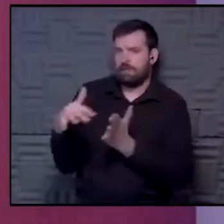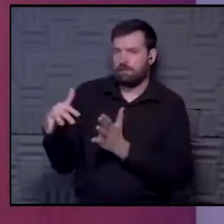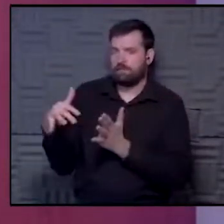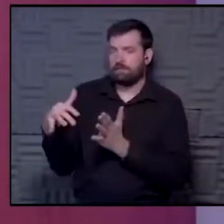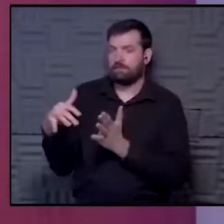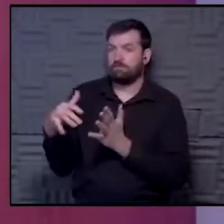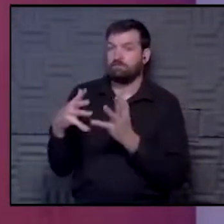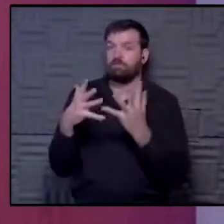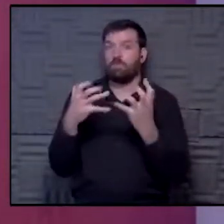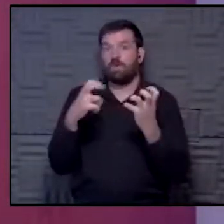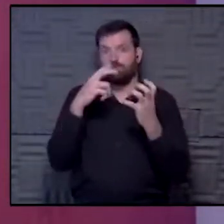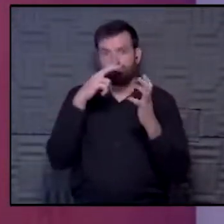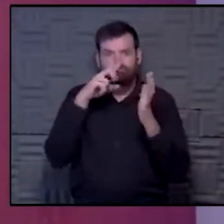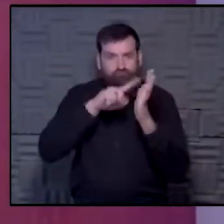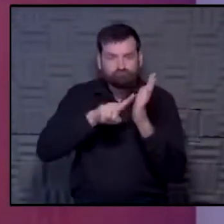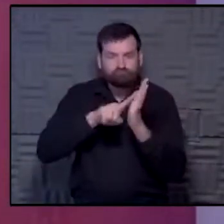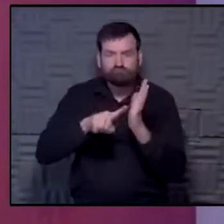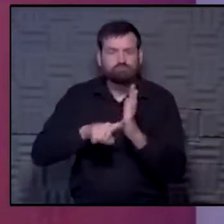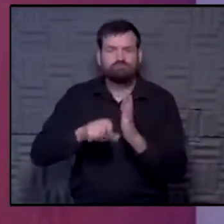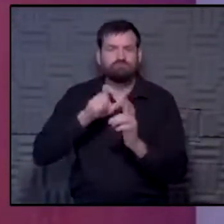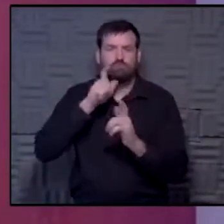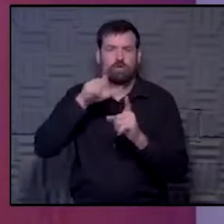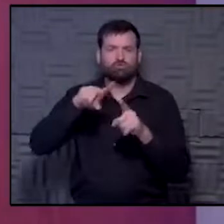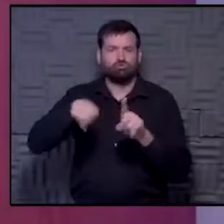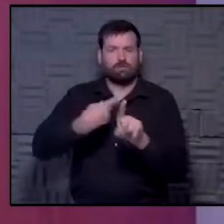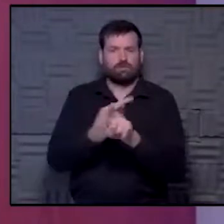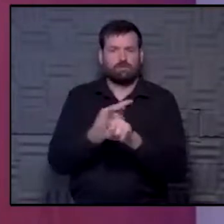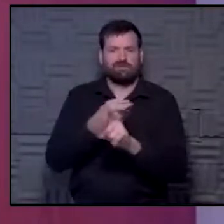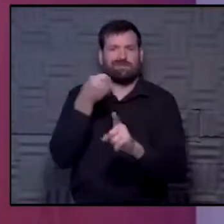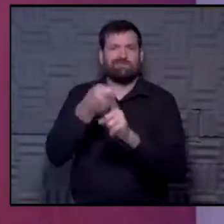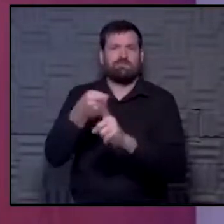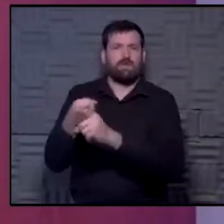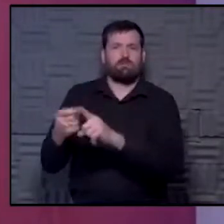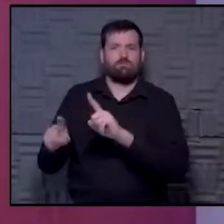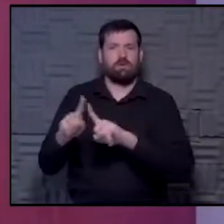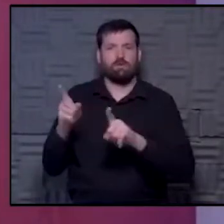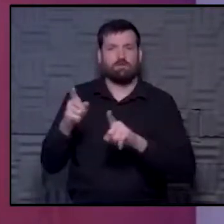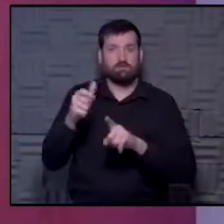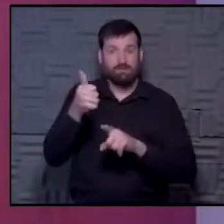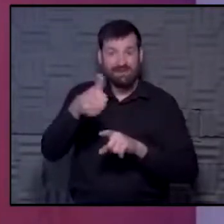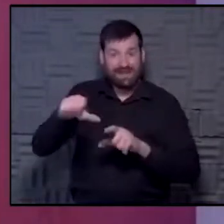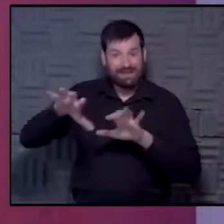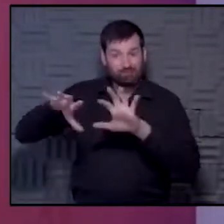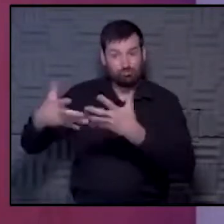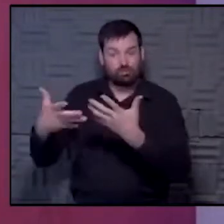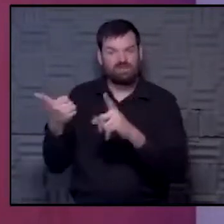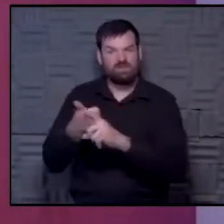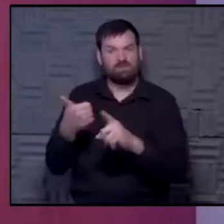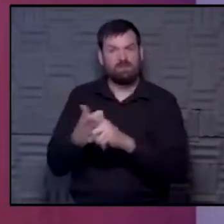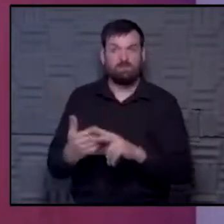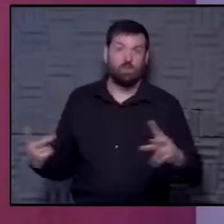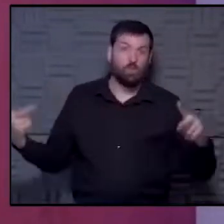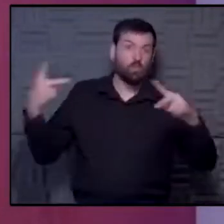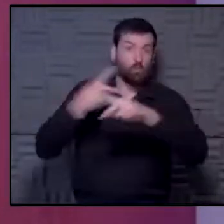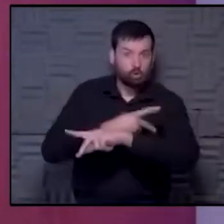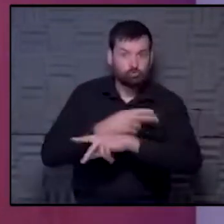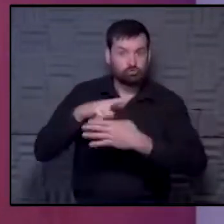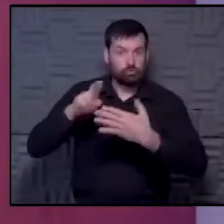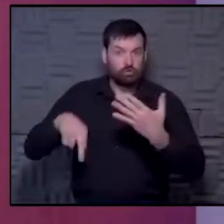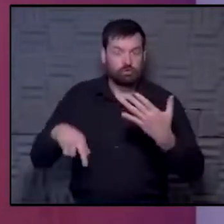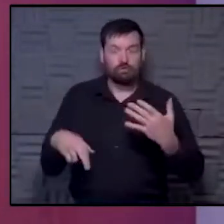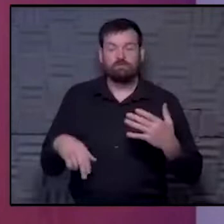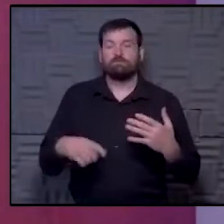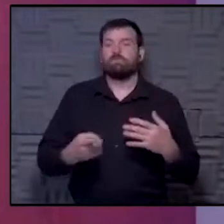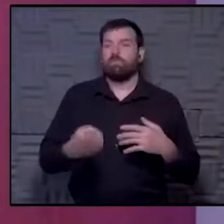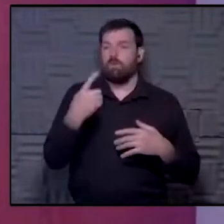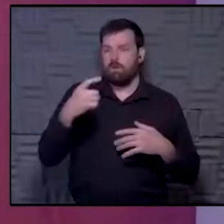interested in looking at. We just didn't want to look at screening impact. We wanted to see if there's any patient groups that would hit harder. And there were a couple of things that we looked at. One, we know